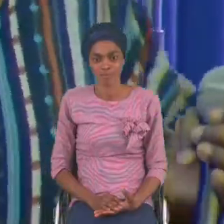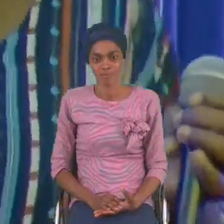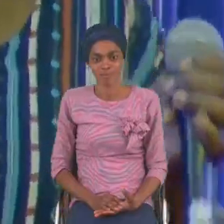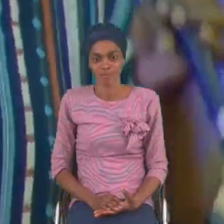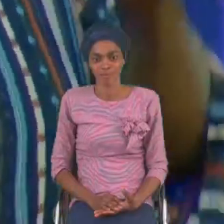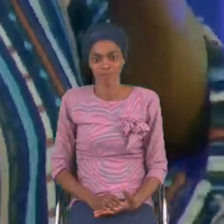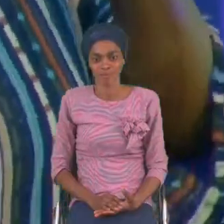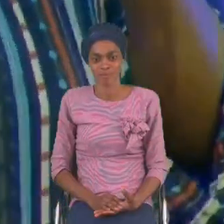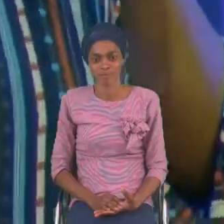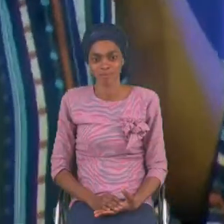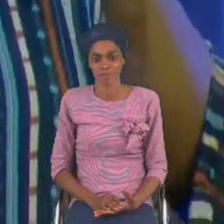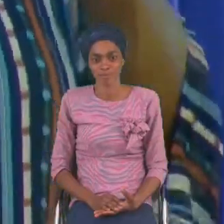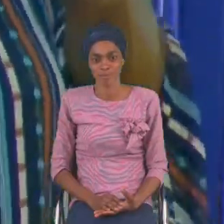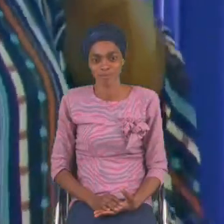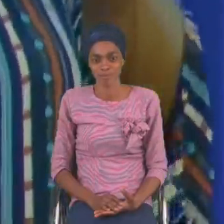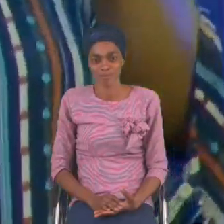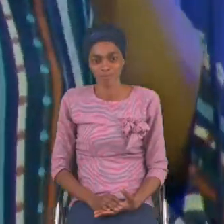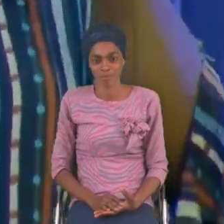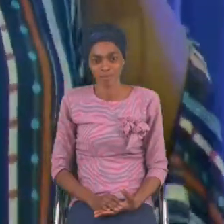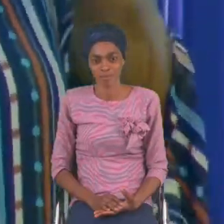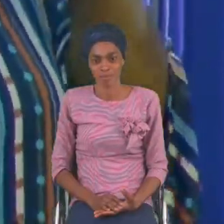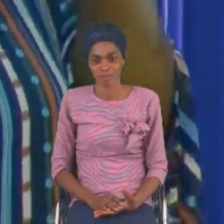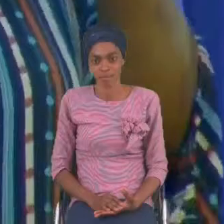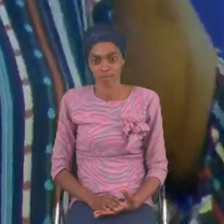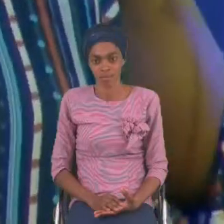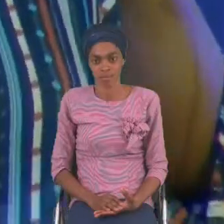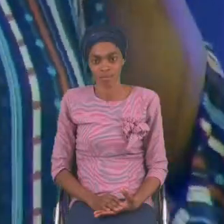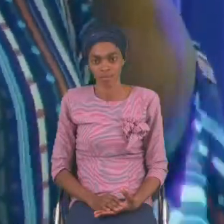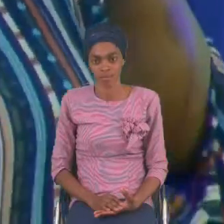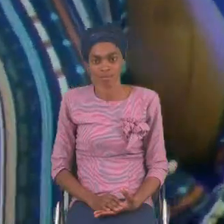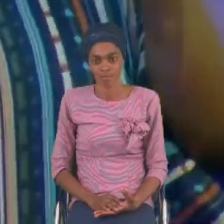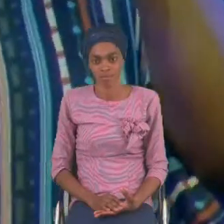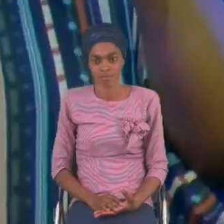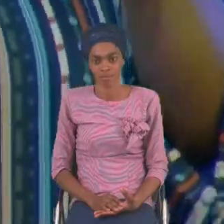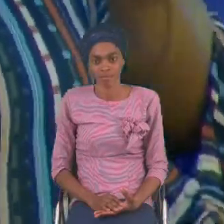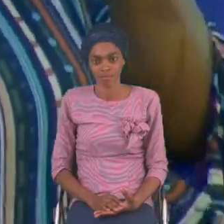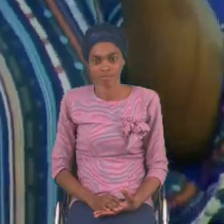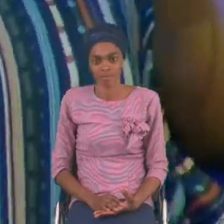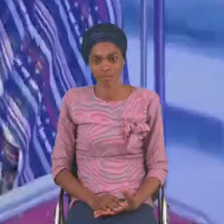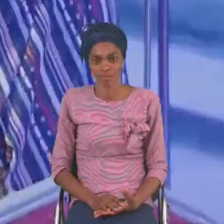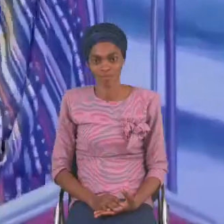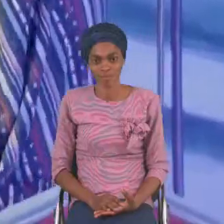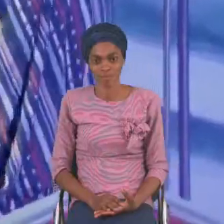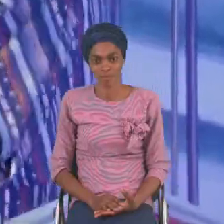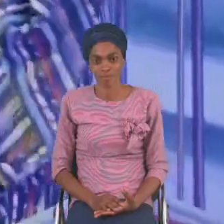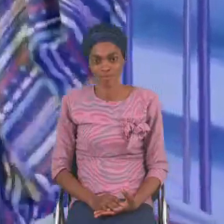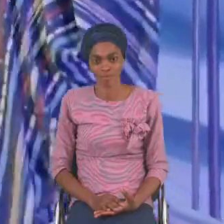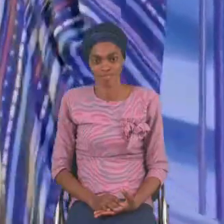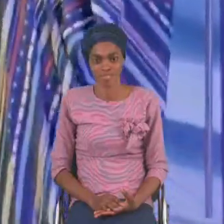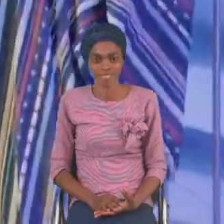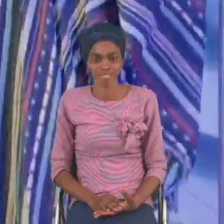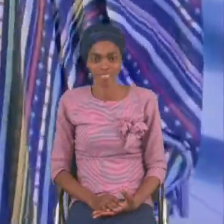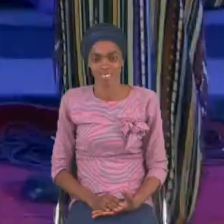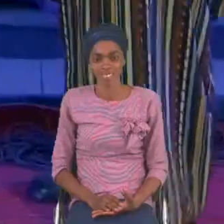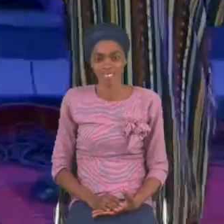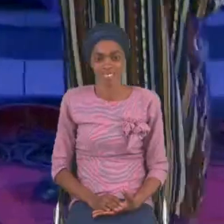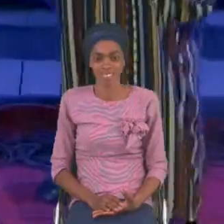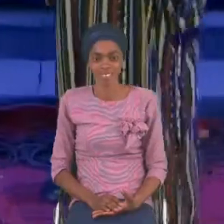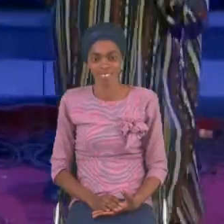Yapasa Pumposa, Yesu, I can check a Pumposa Sabaku, the Duna Musa, Musa, Wanka, the Rampage, Joshua,